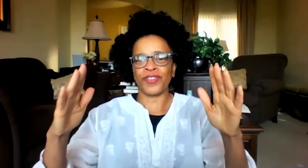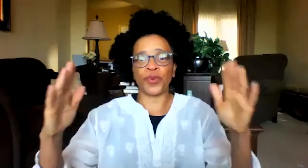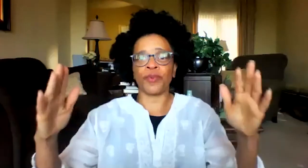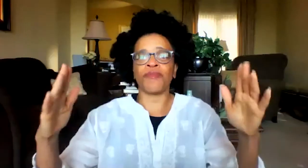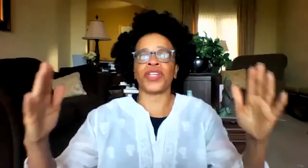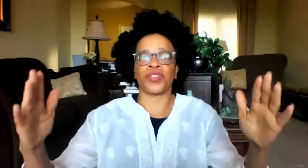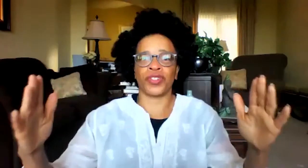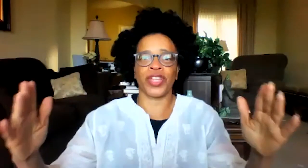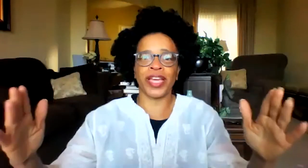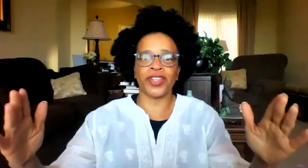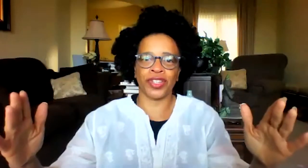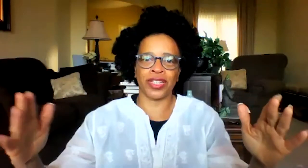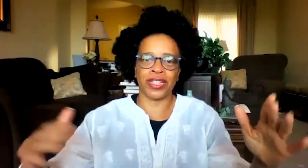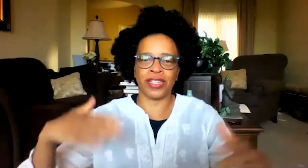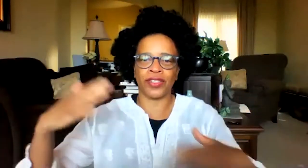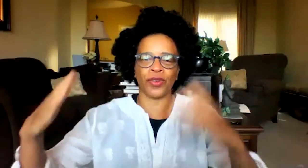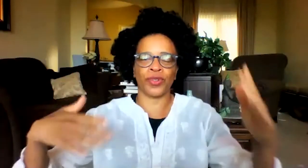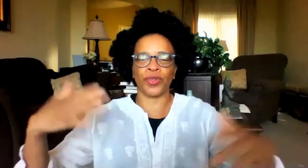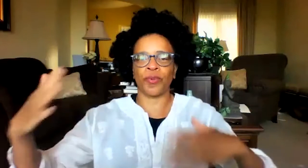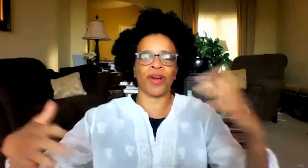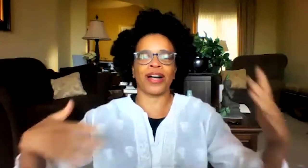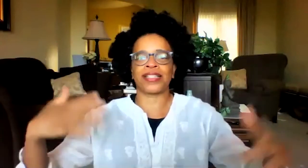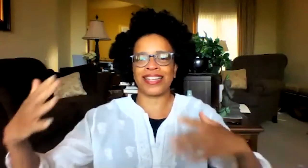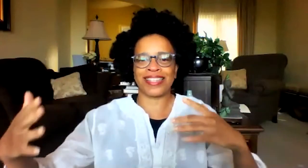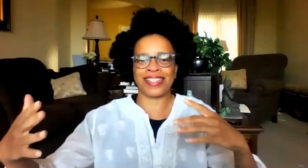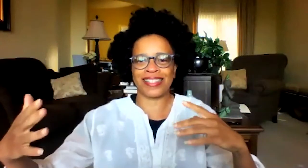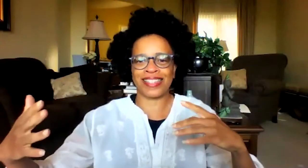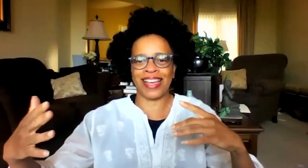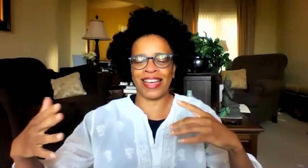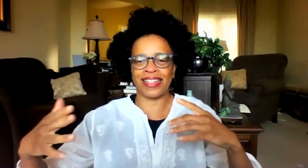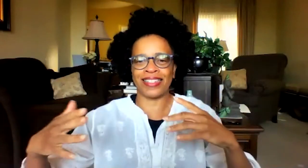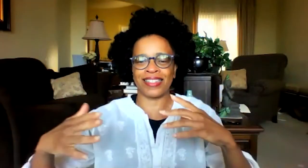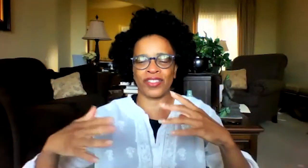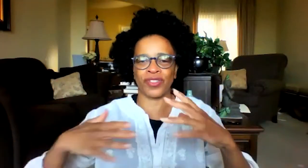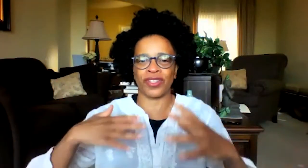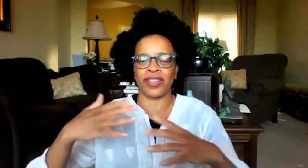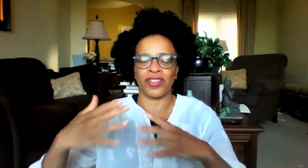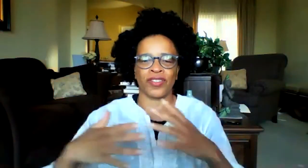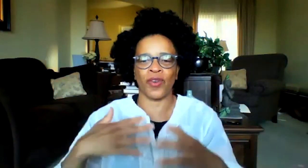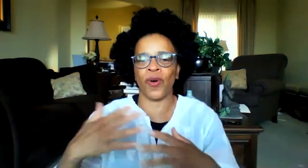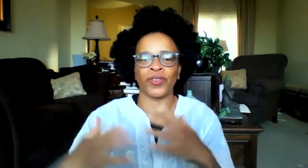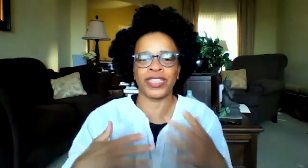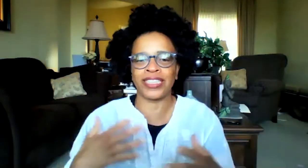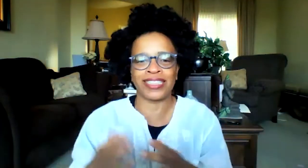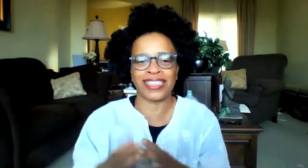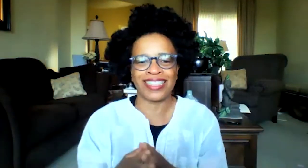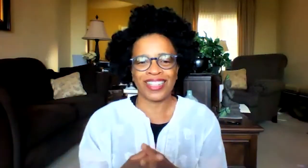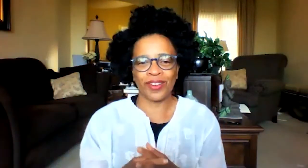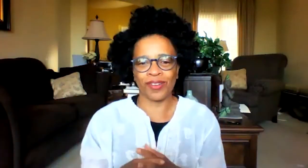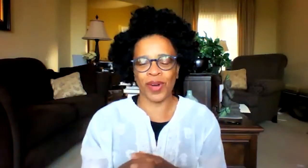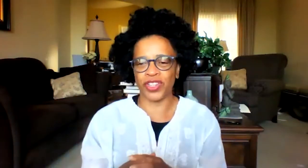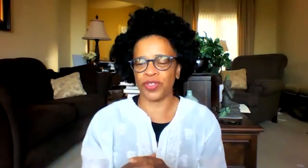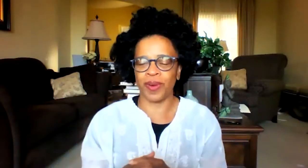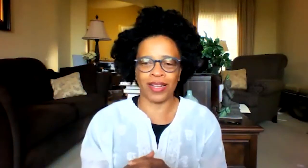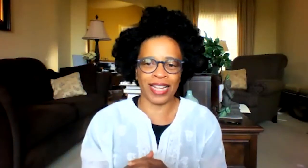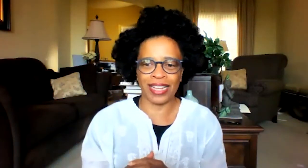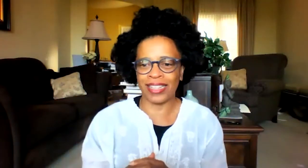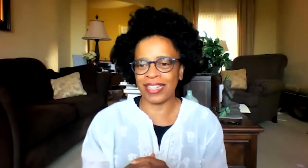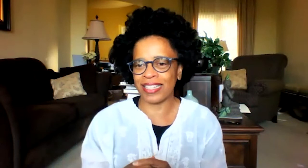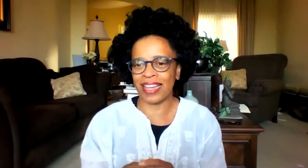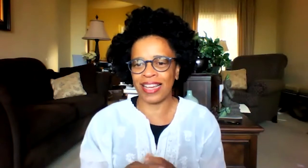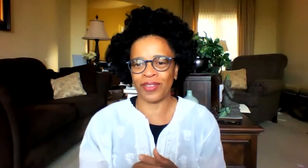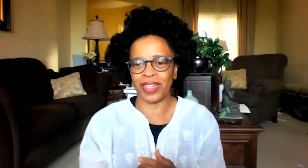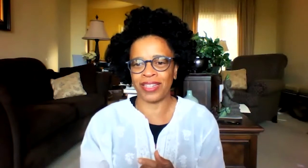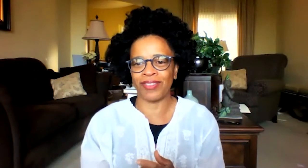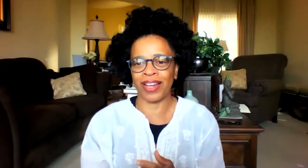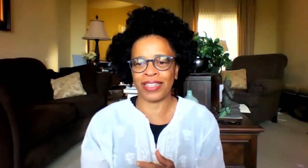even the Zoom visualization is a social process, and there are all these questions around